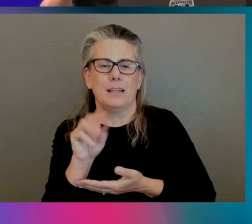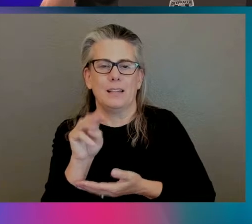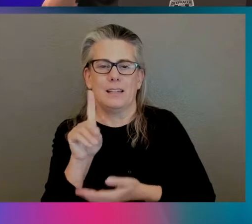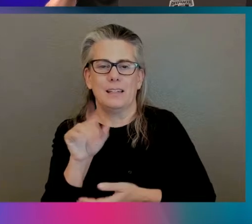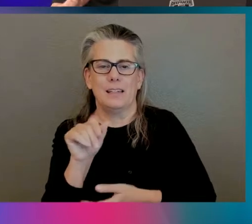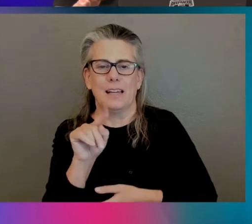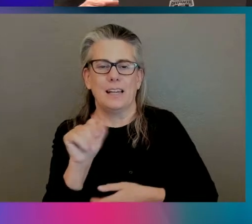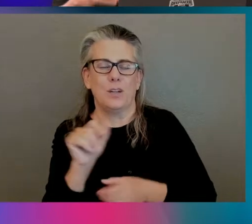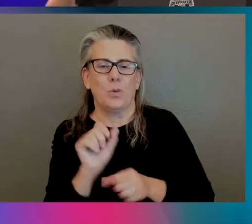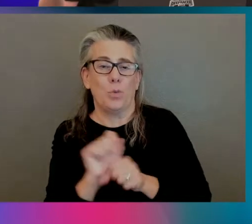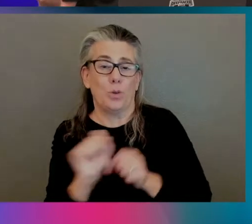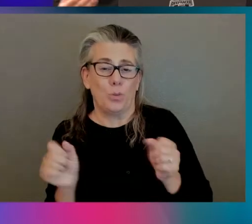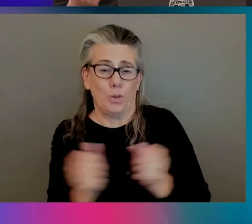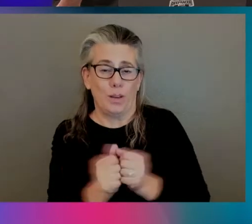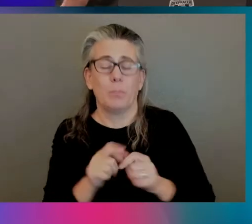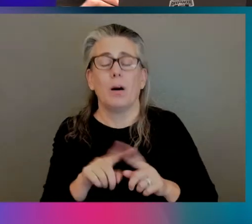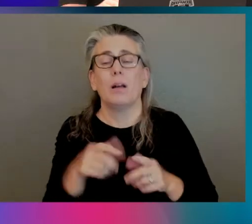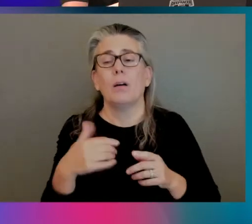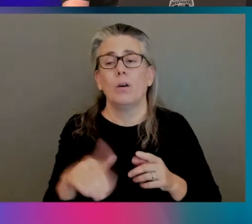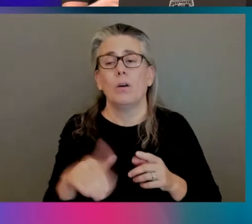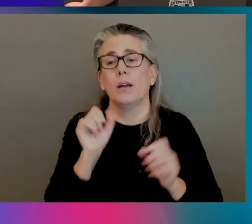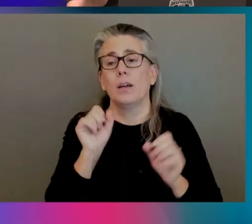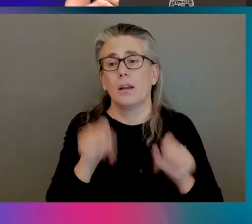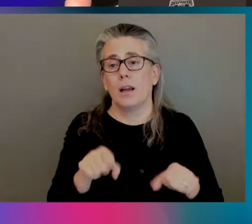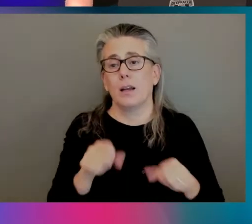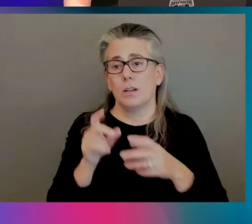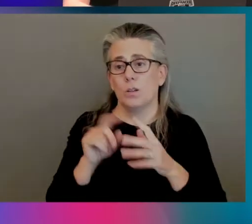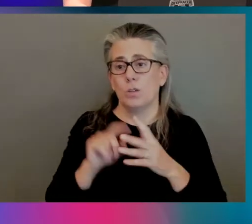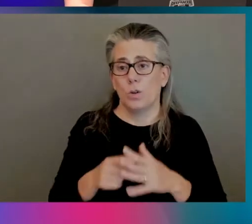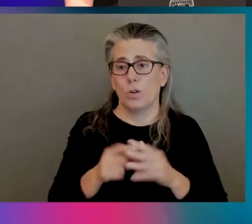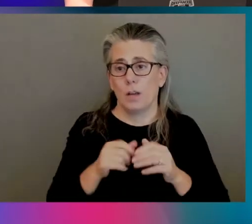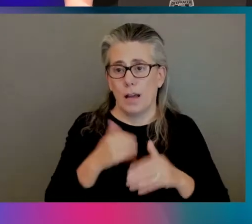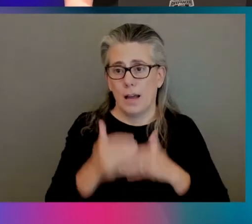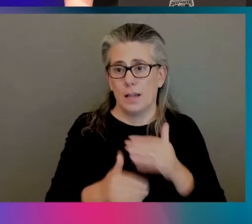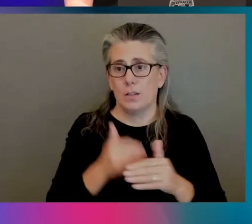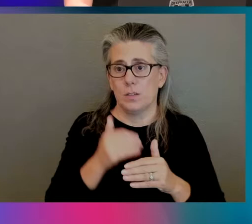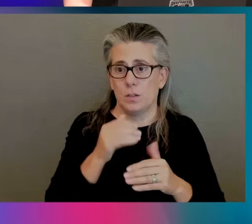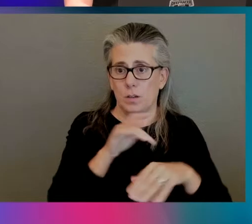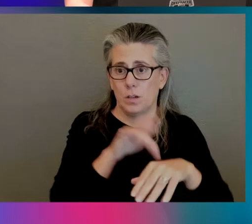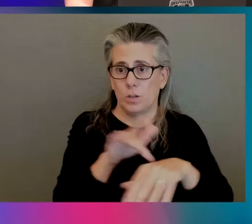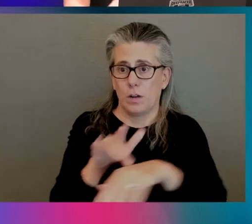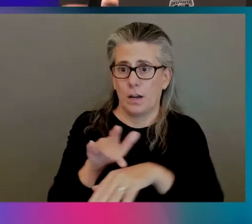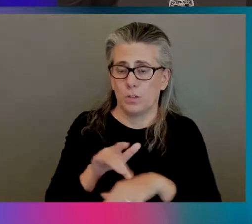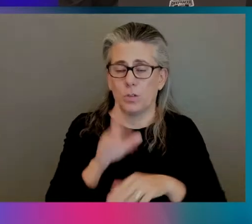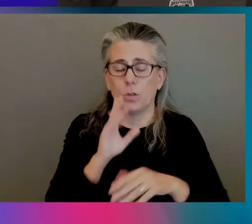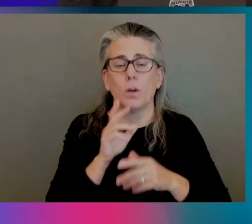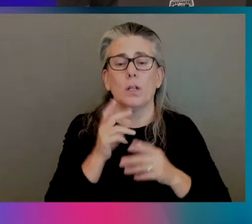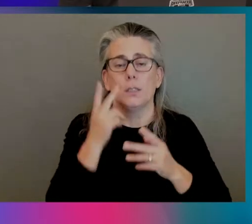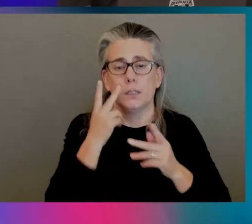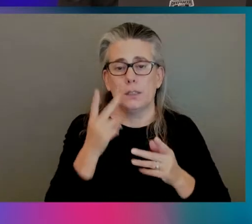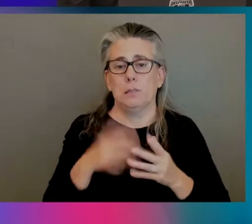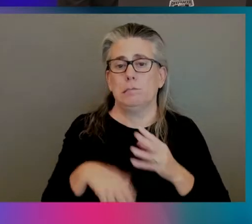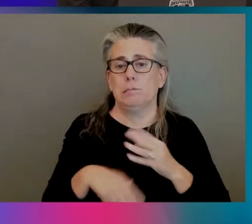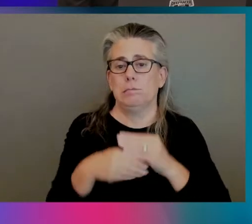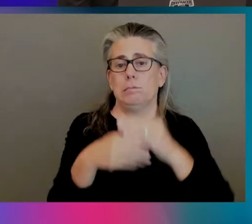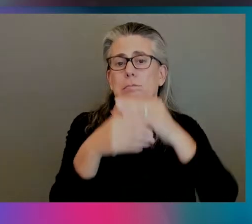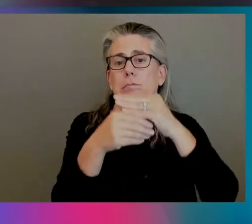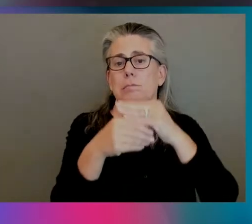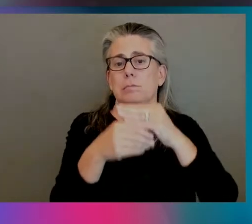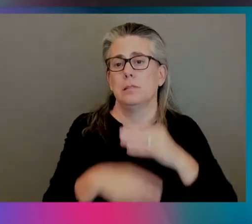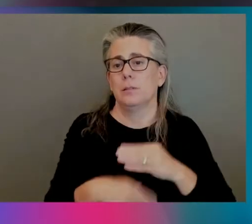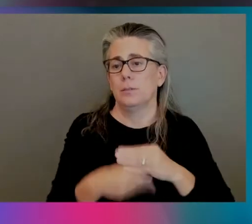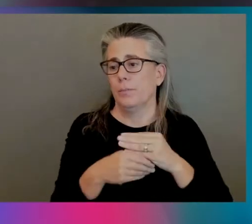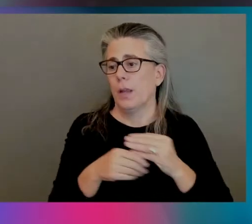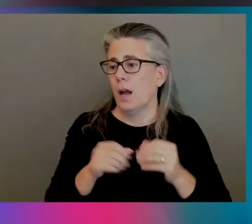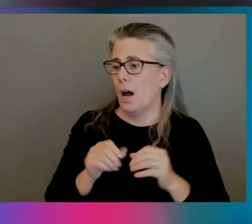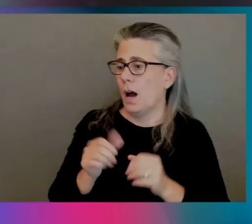push that recommendation out as we get interactions. So it's cold item support is the way. Can I ask another obvious question again?